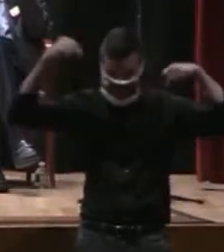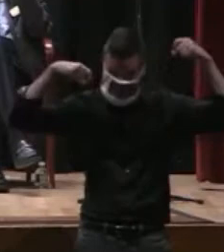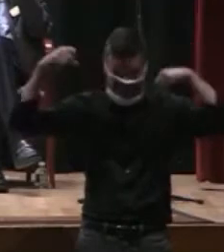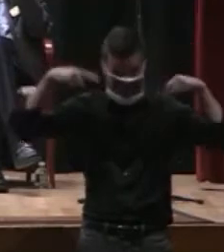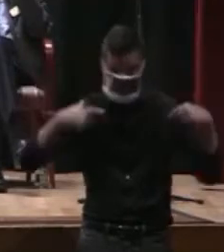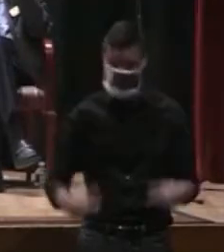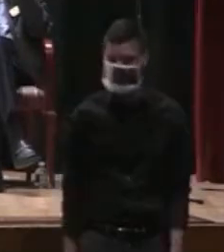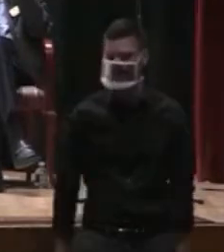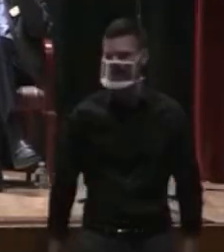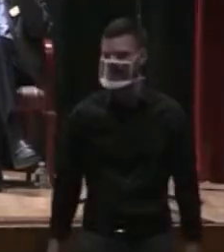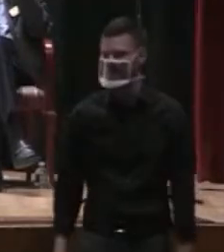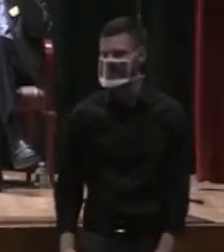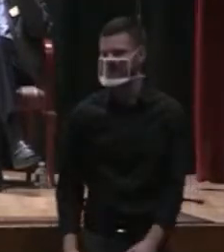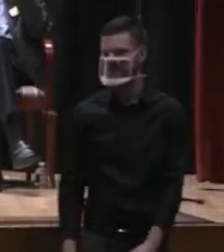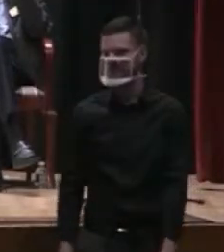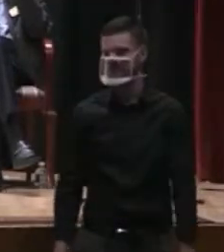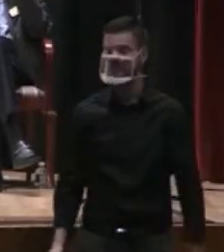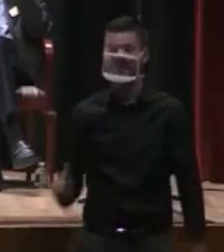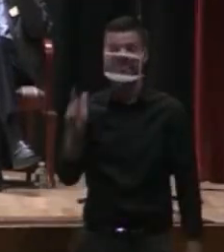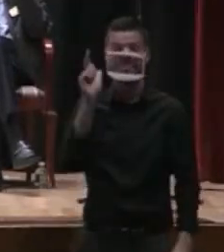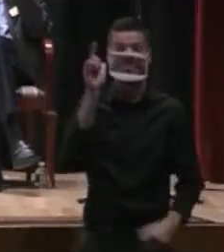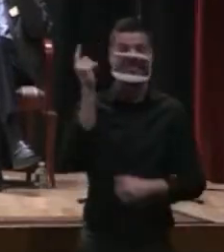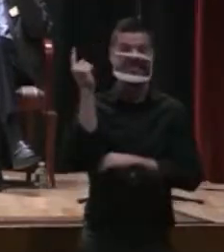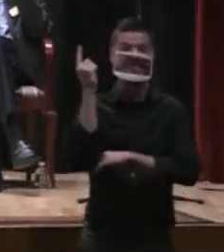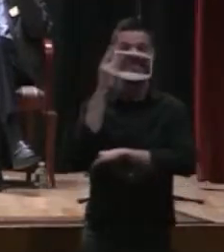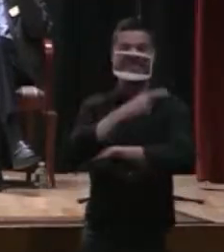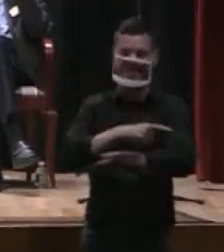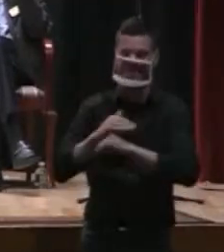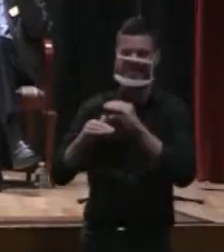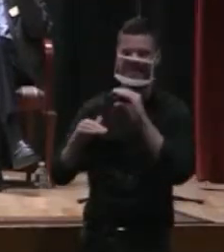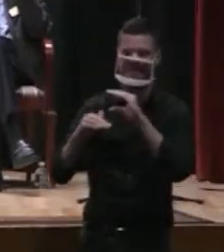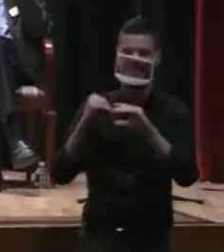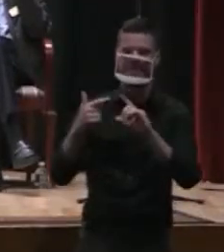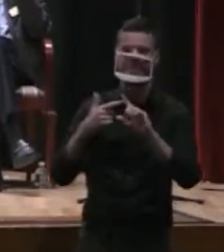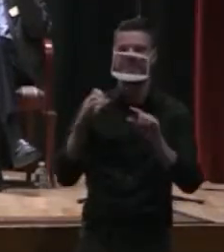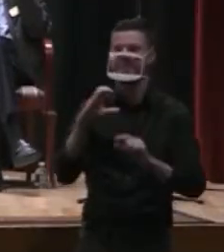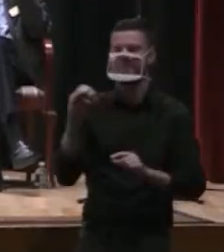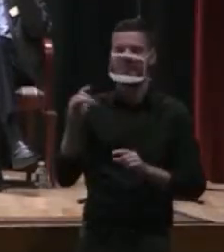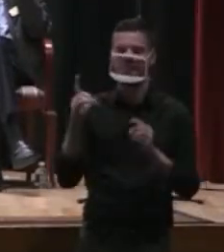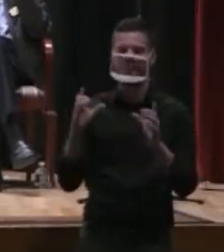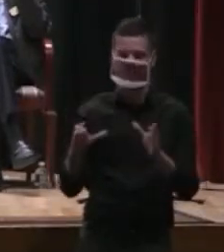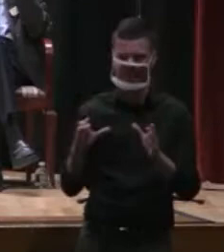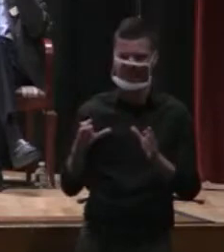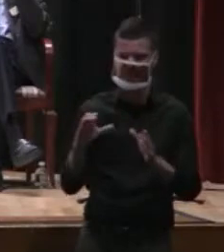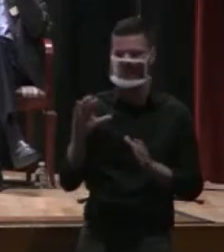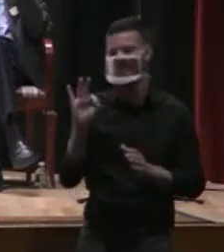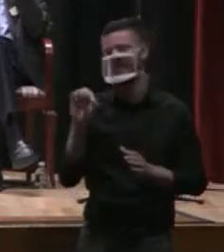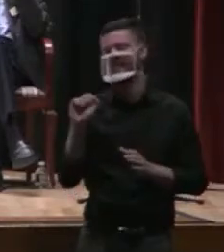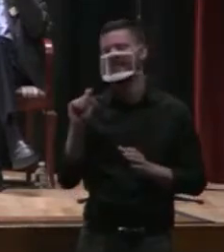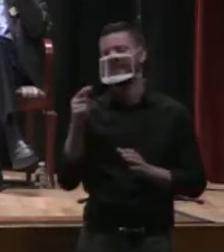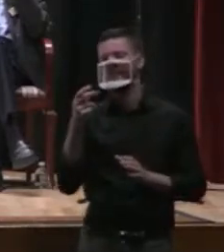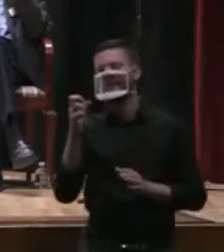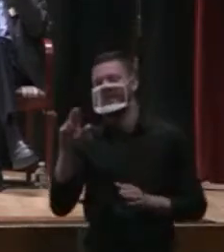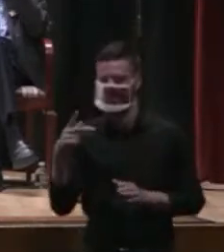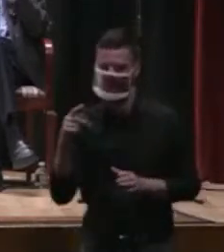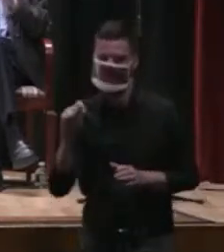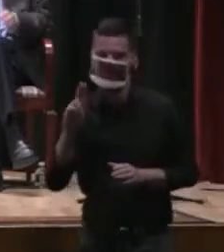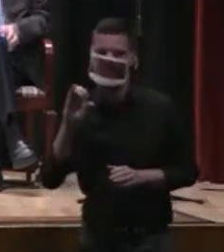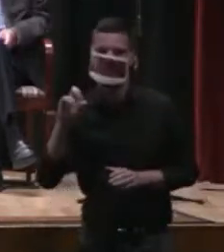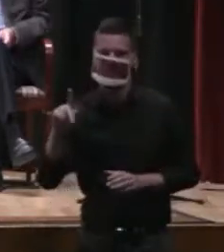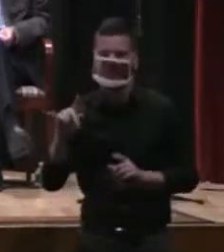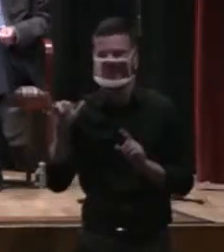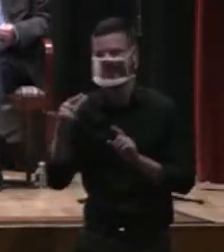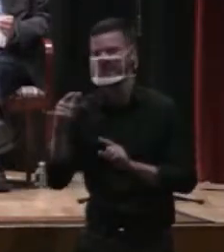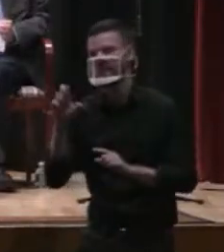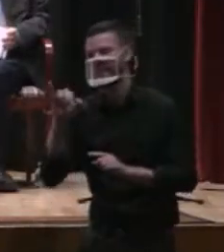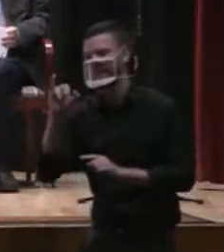Later on that day, I received an email from the co-director, Father Patrick, as Gloria would call him, and it